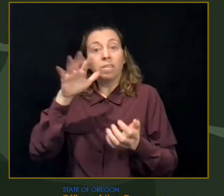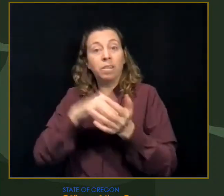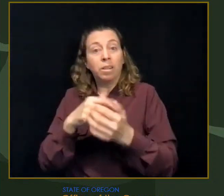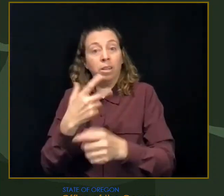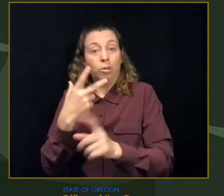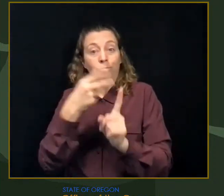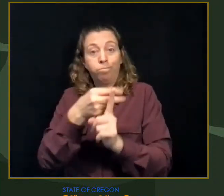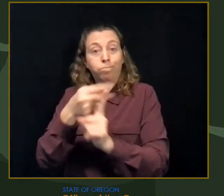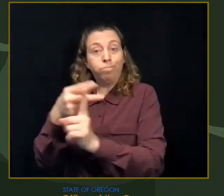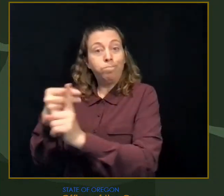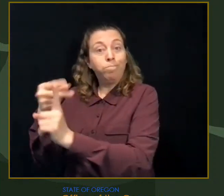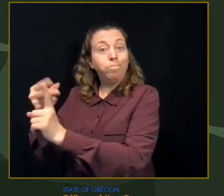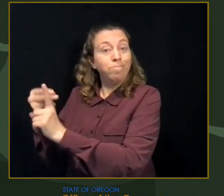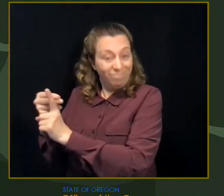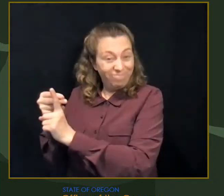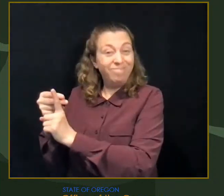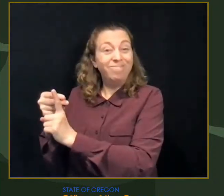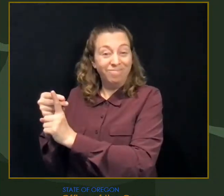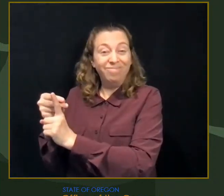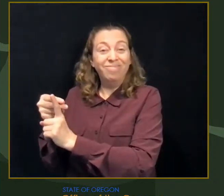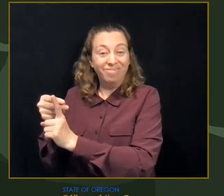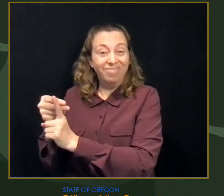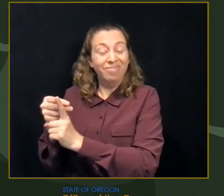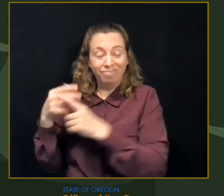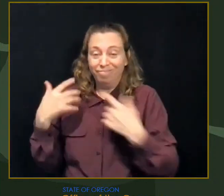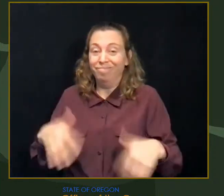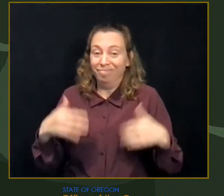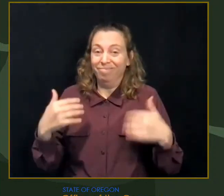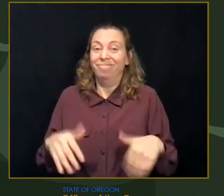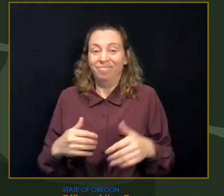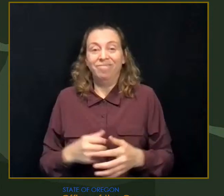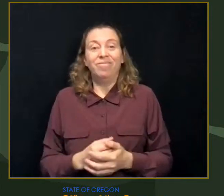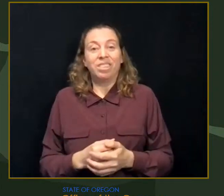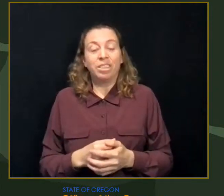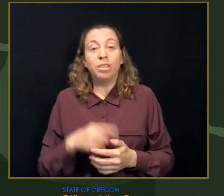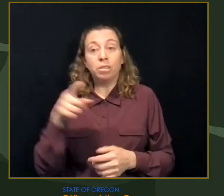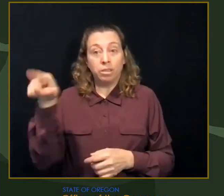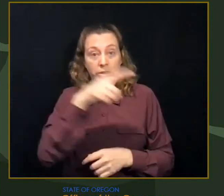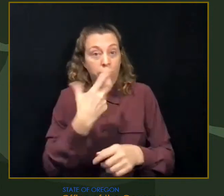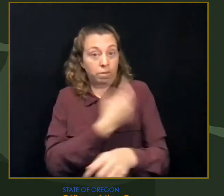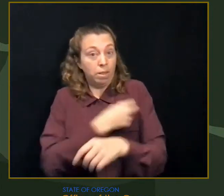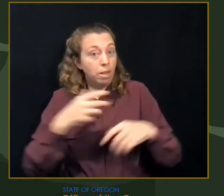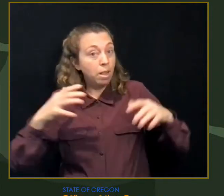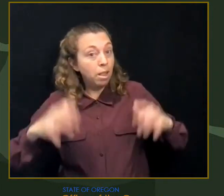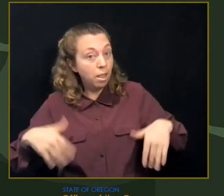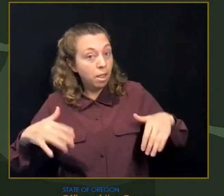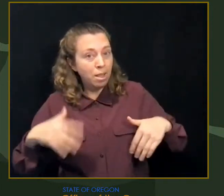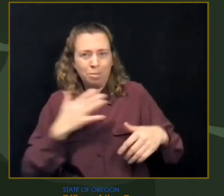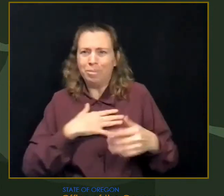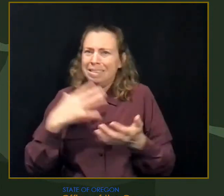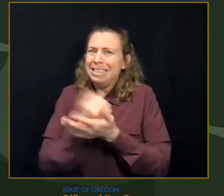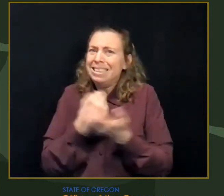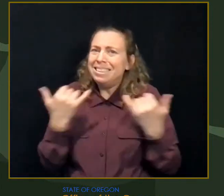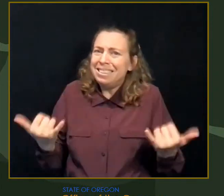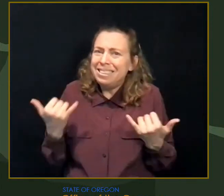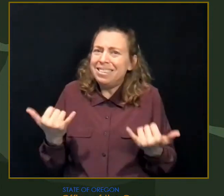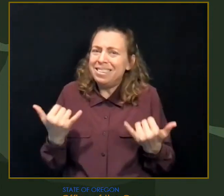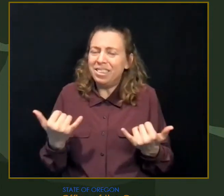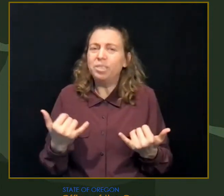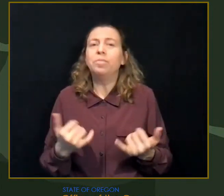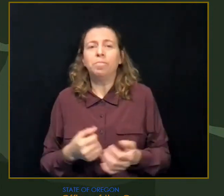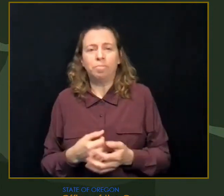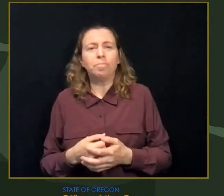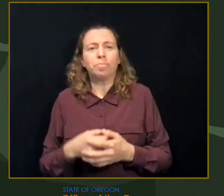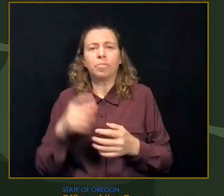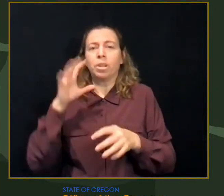if you haven't been vaccinated, please do so now. There are many available appointments statewide right